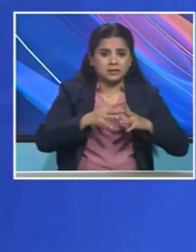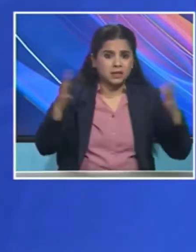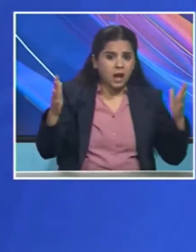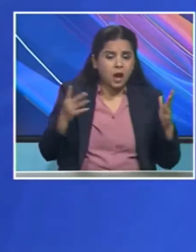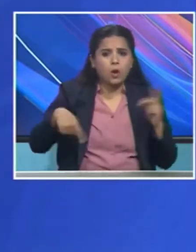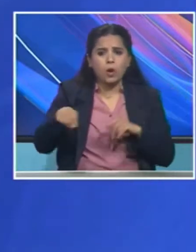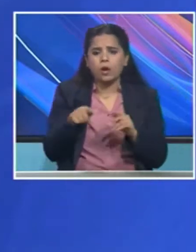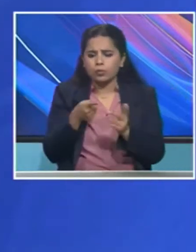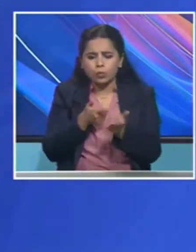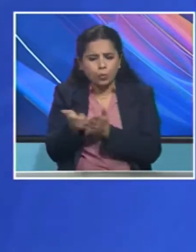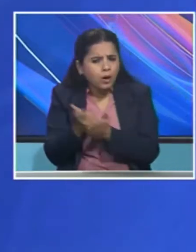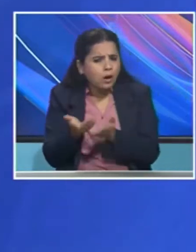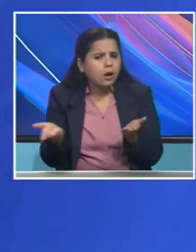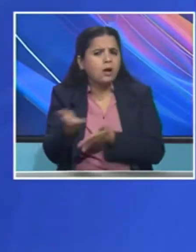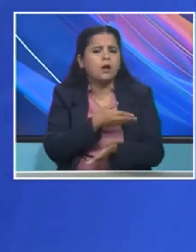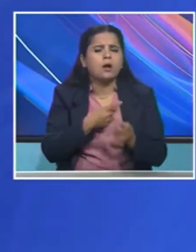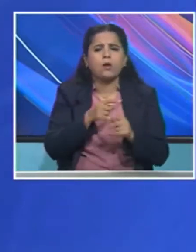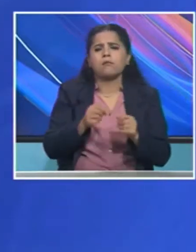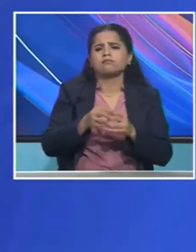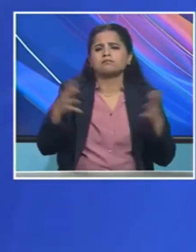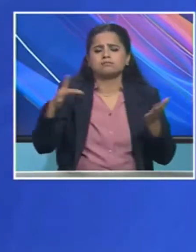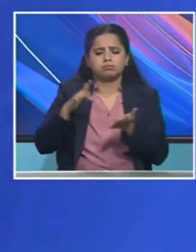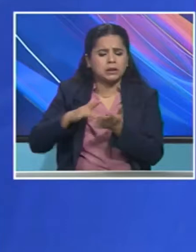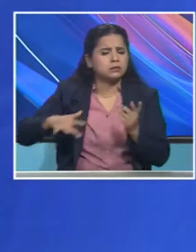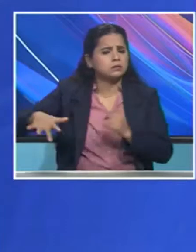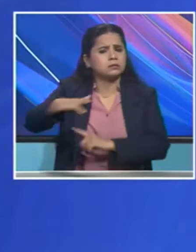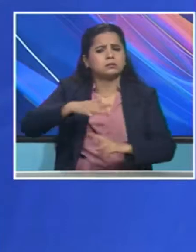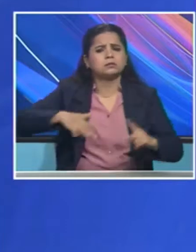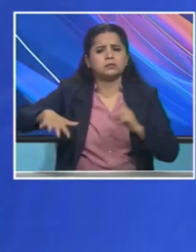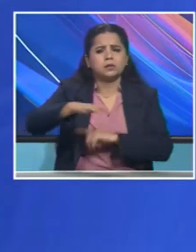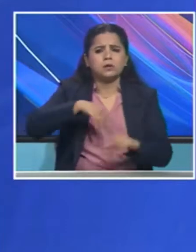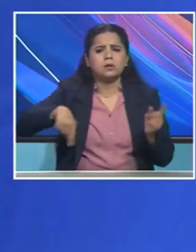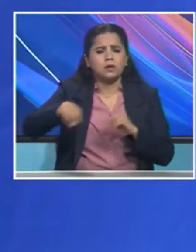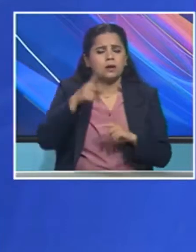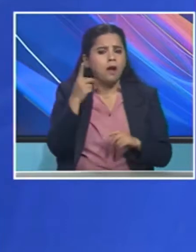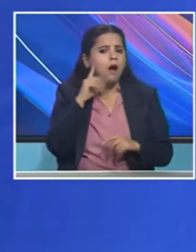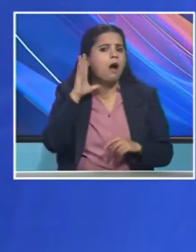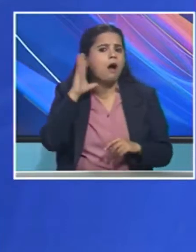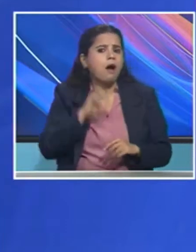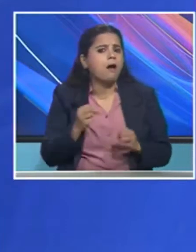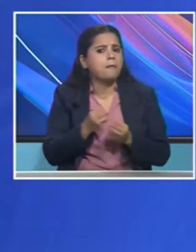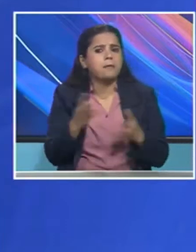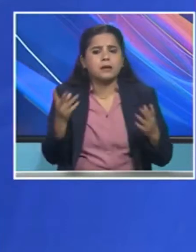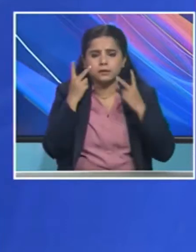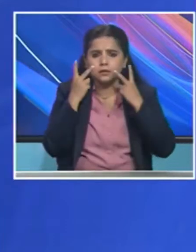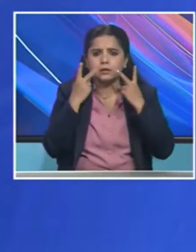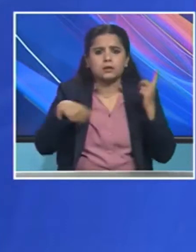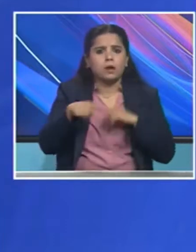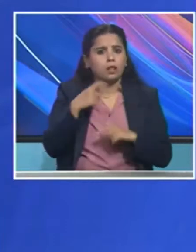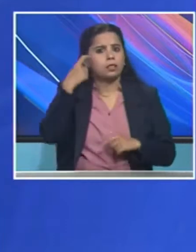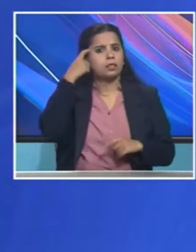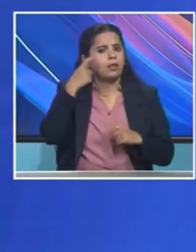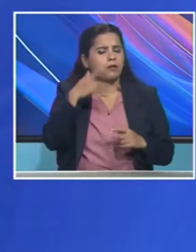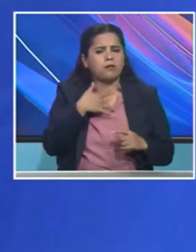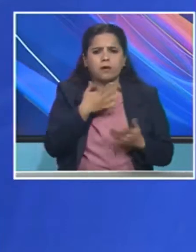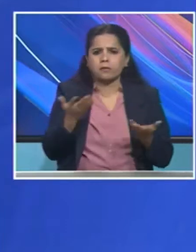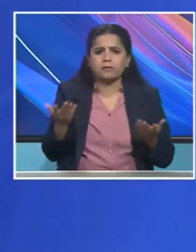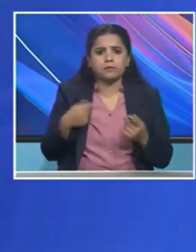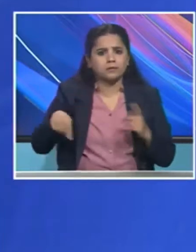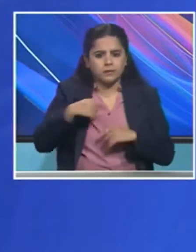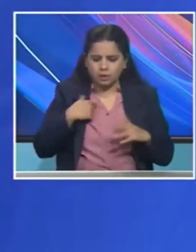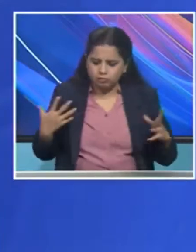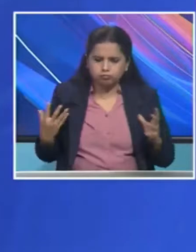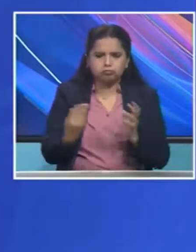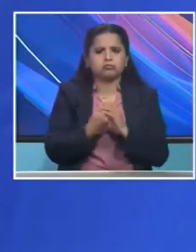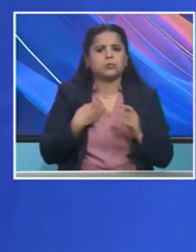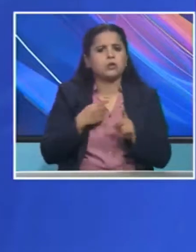in villages and far-flung areas that are seldom heard of, seen, or even thought of, but hold us together